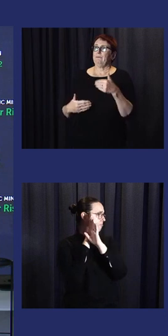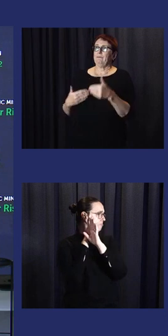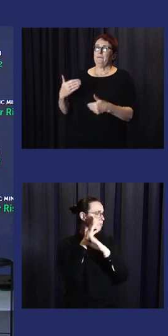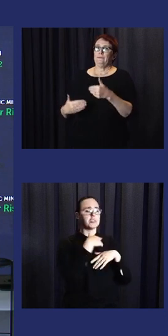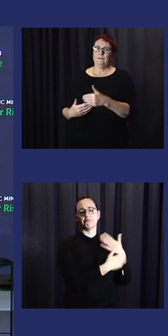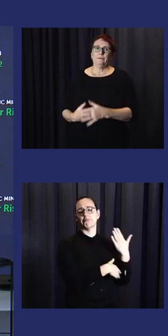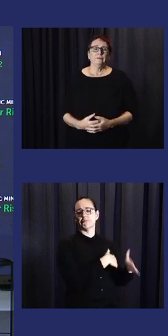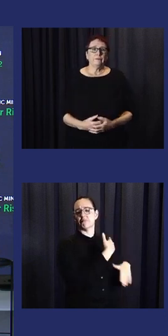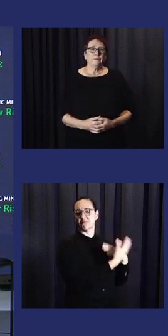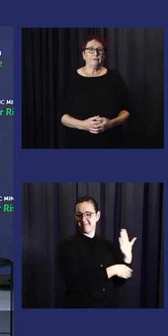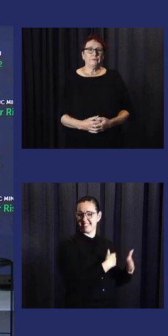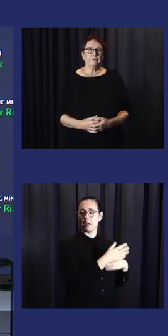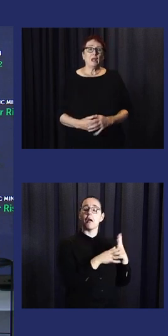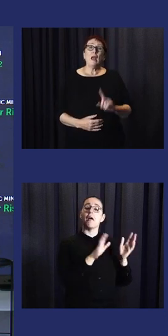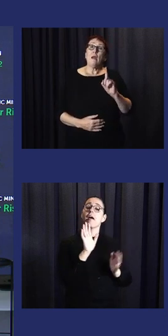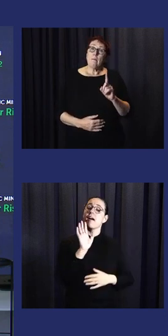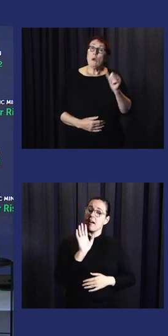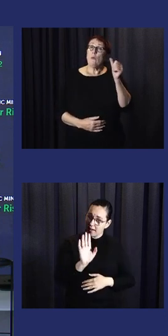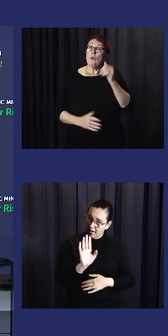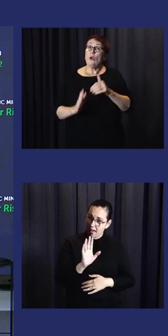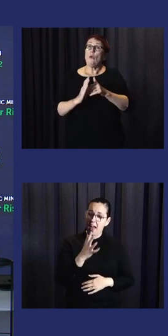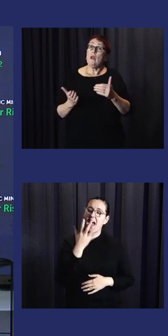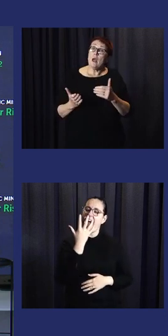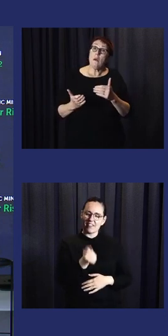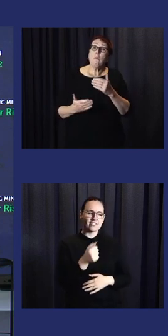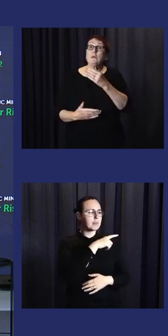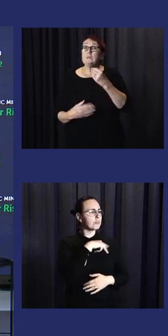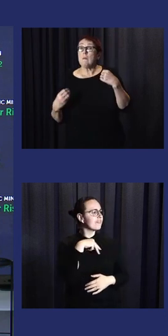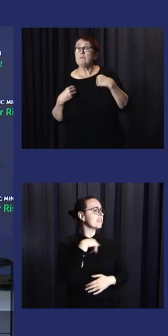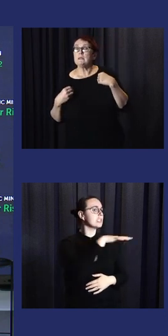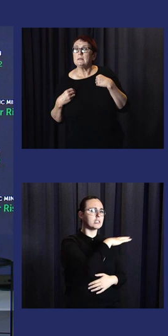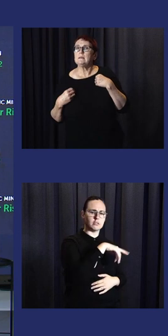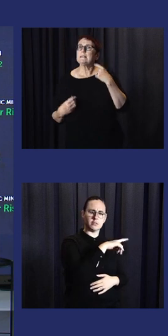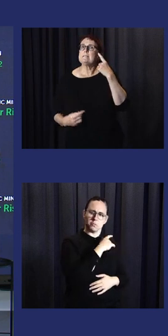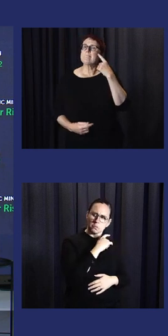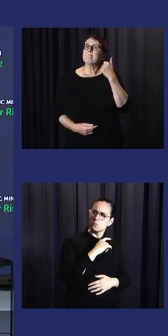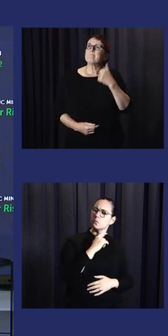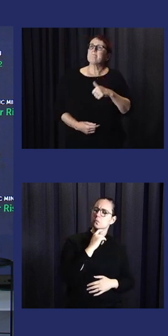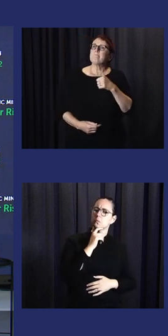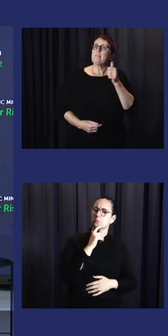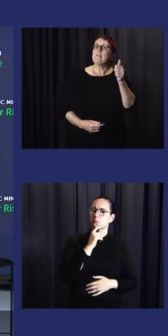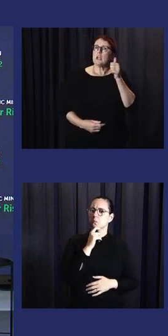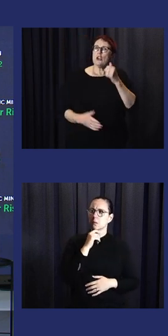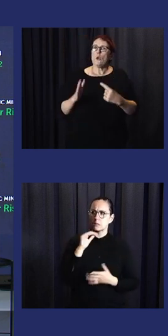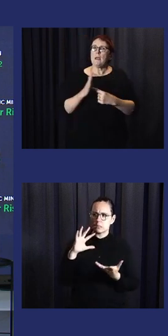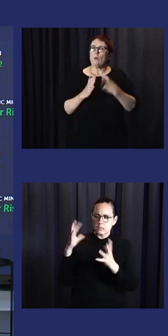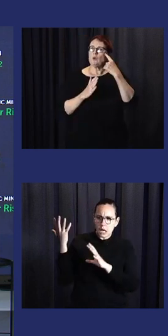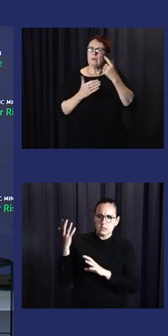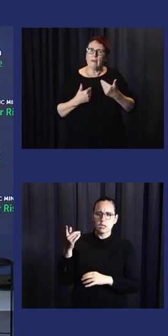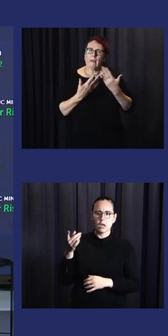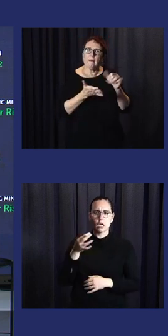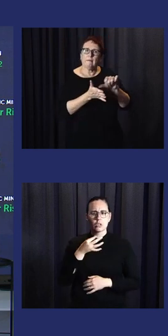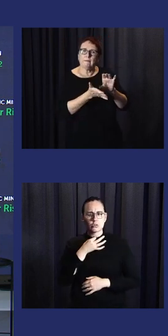a growing level of awareness on the private sector also, and mainly because of the frequency